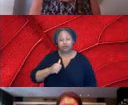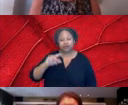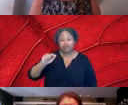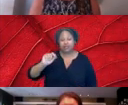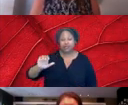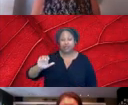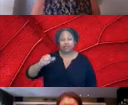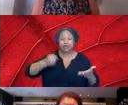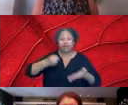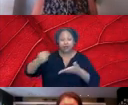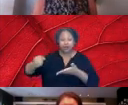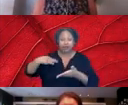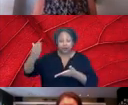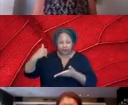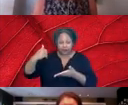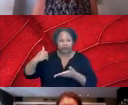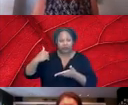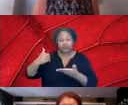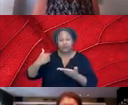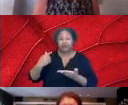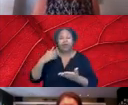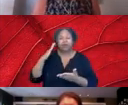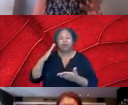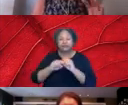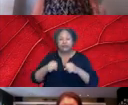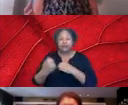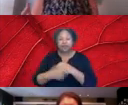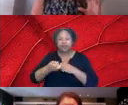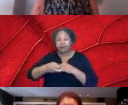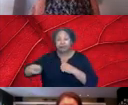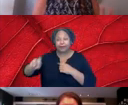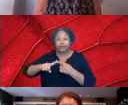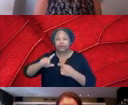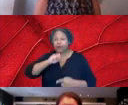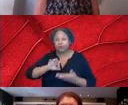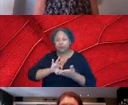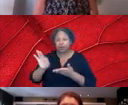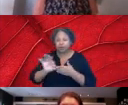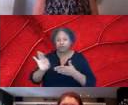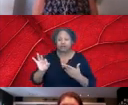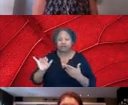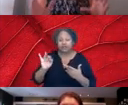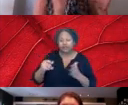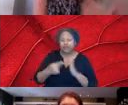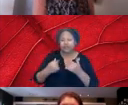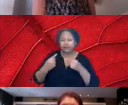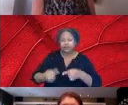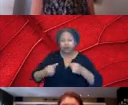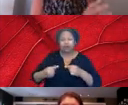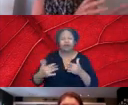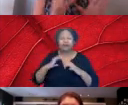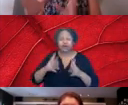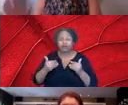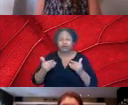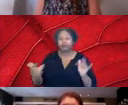still having trouble, contact us. More often than not, the system is confusing your grant